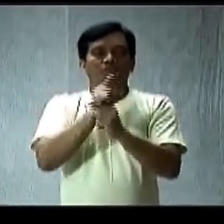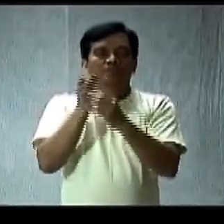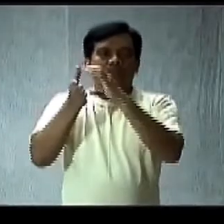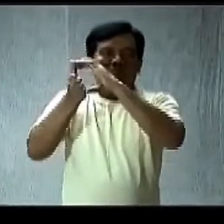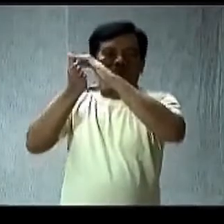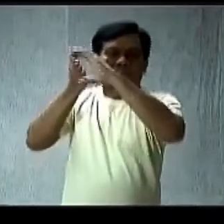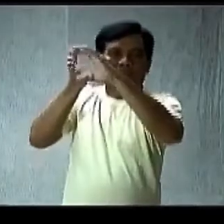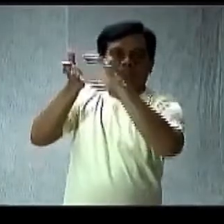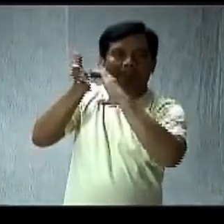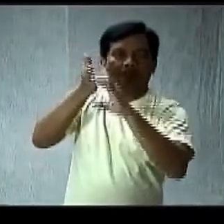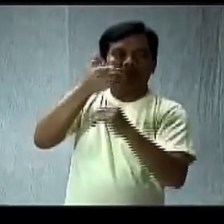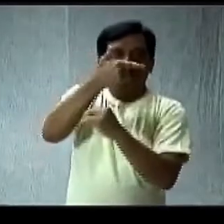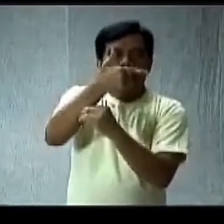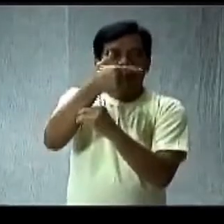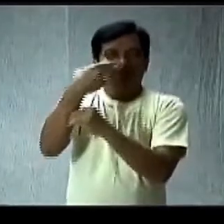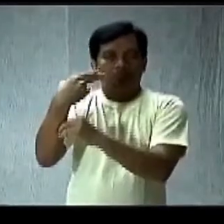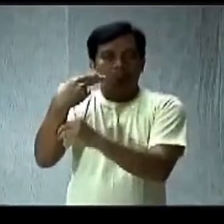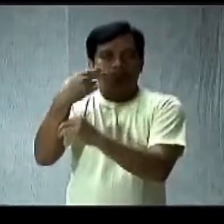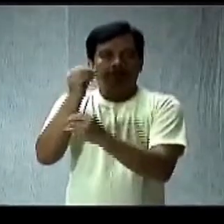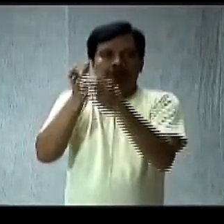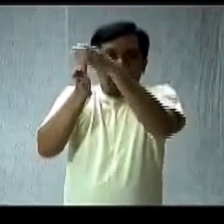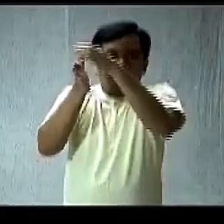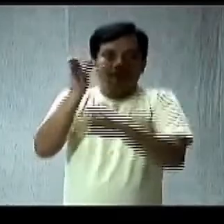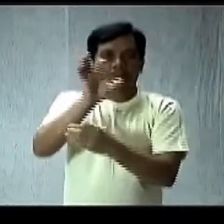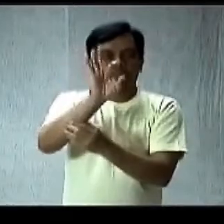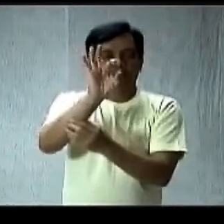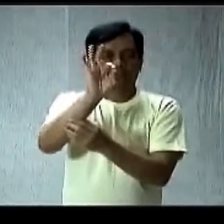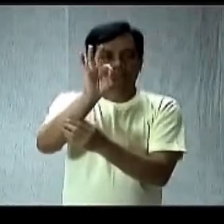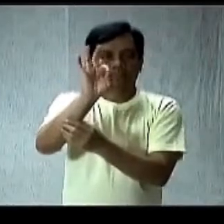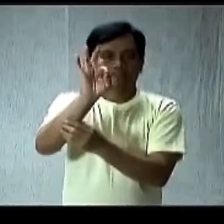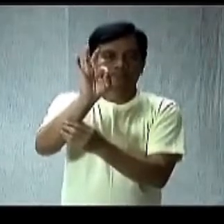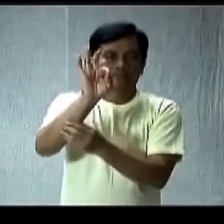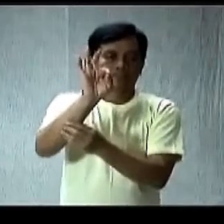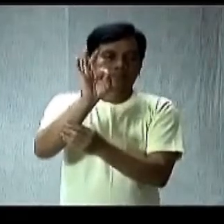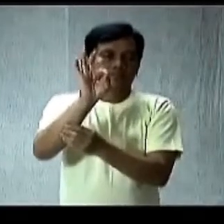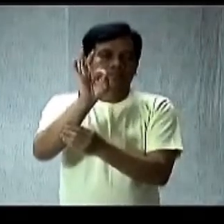notably paragraphs G and H, Article